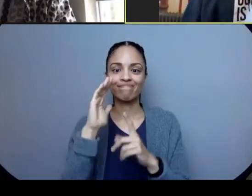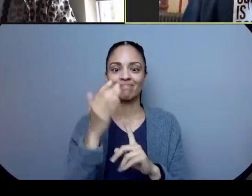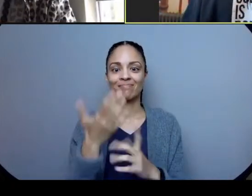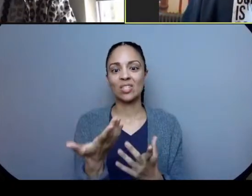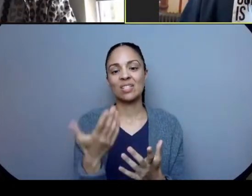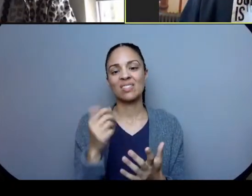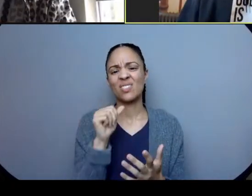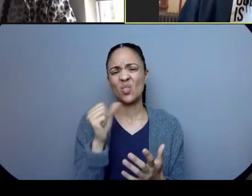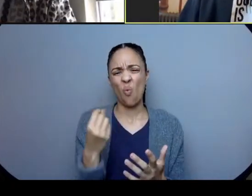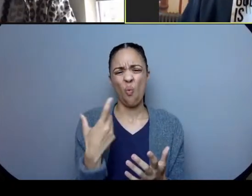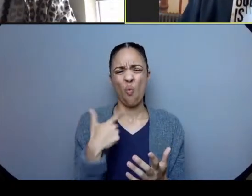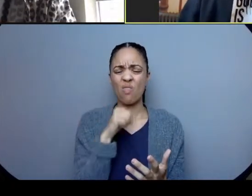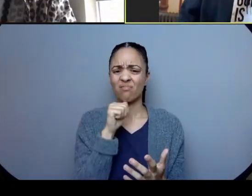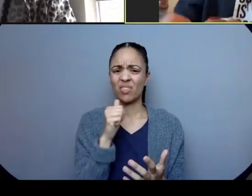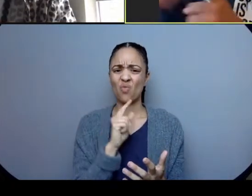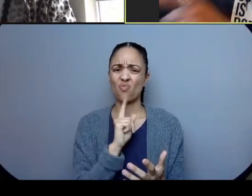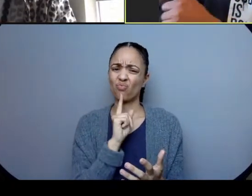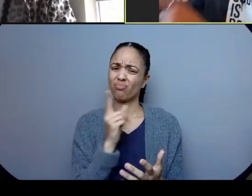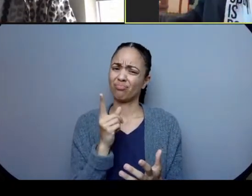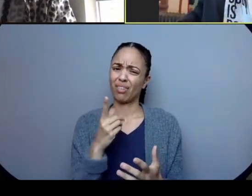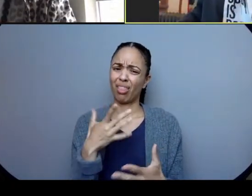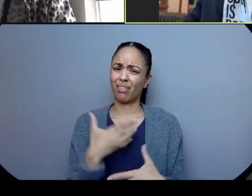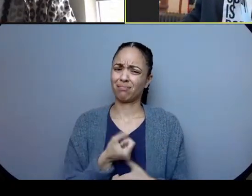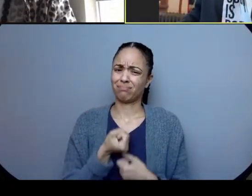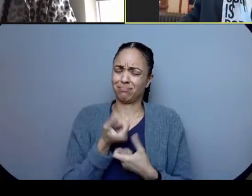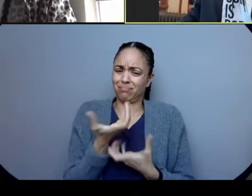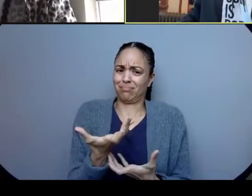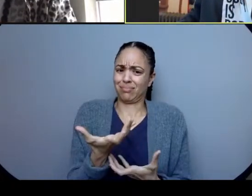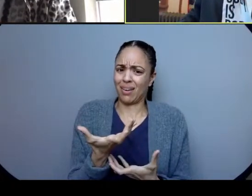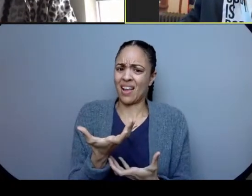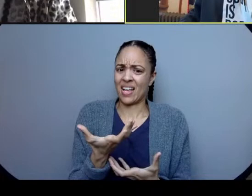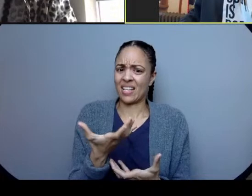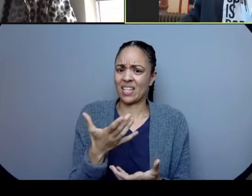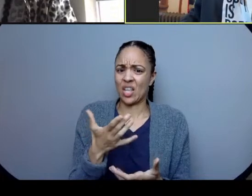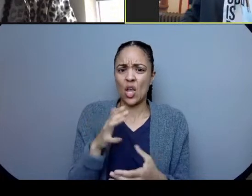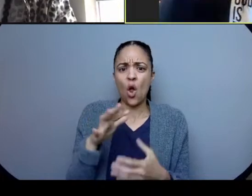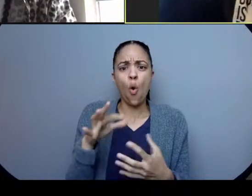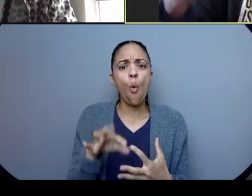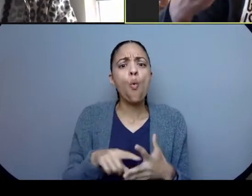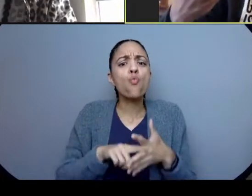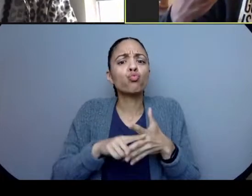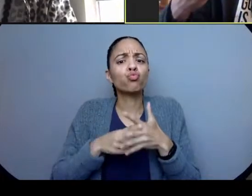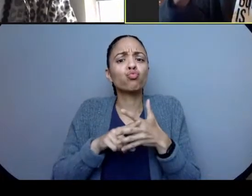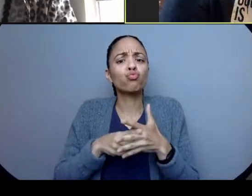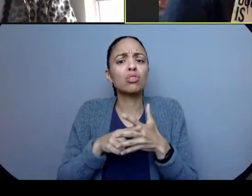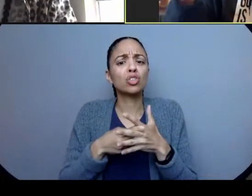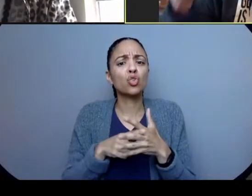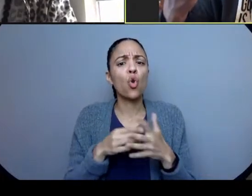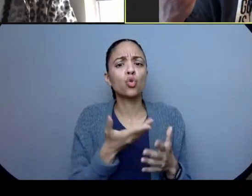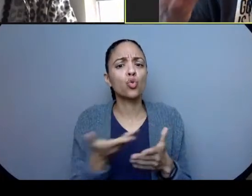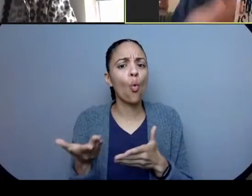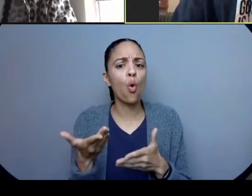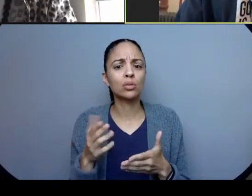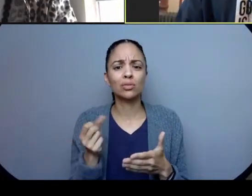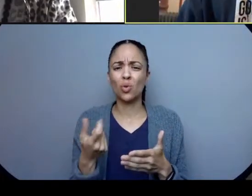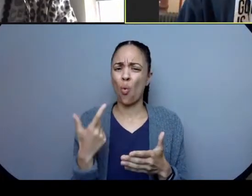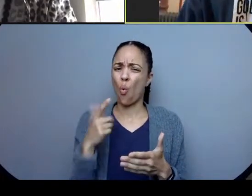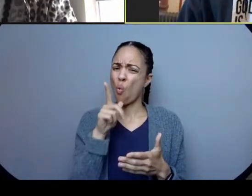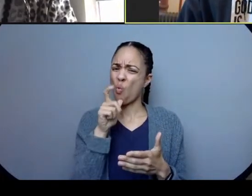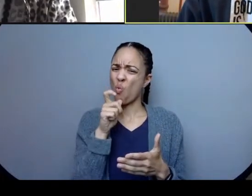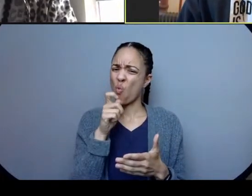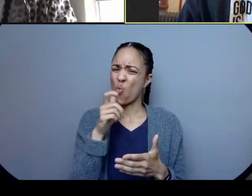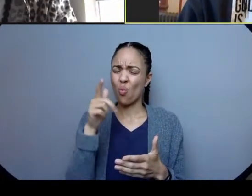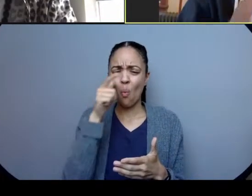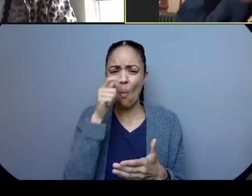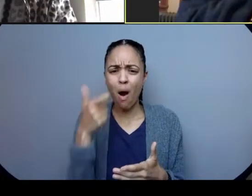or always holding respect to exactly where it came from. And then who's judging it? Who's, you know what I mean? It seems like it's